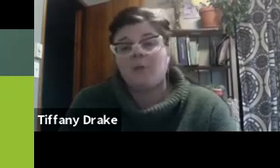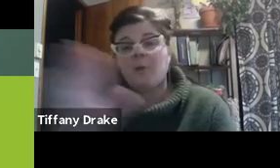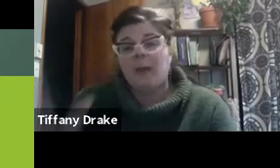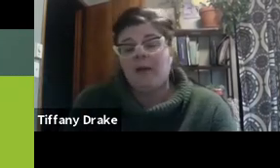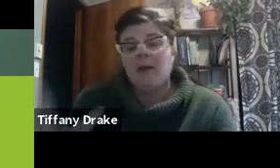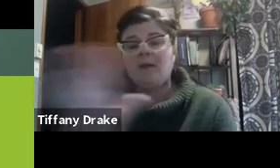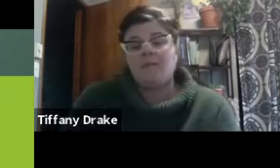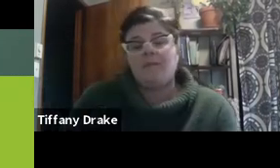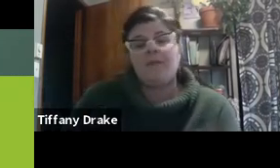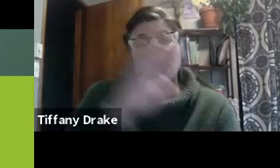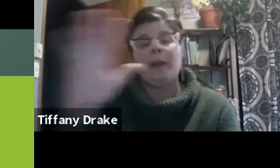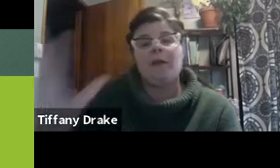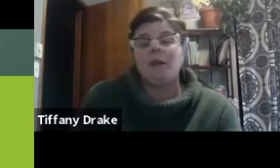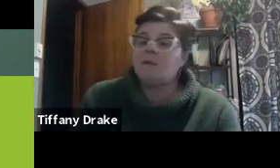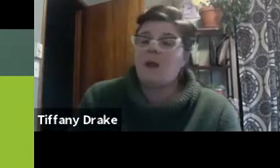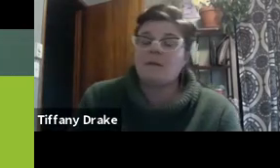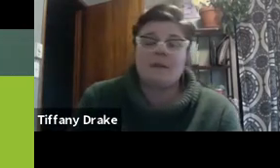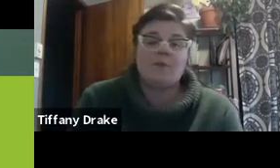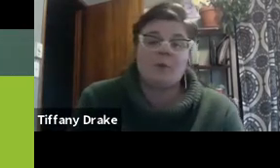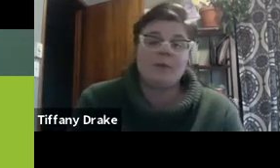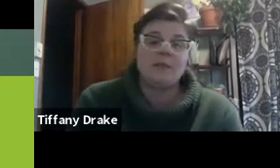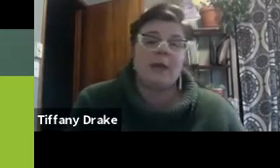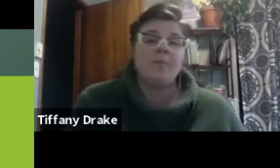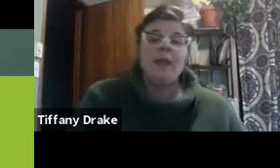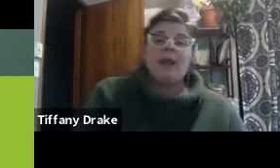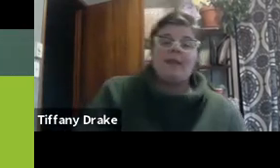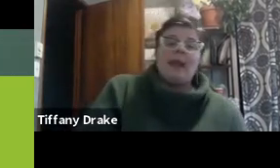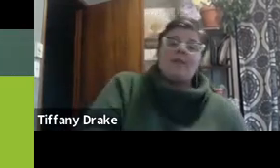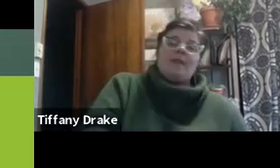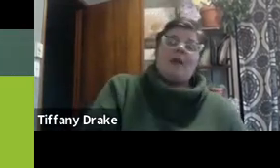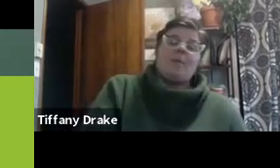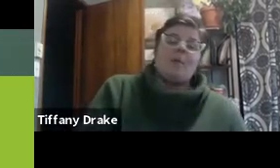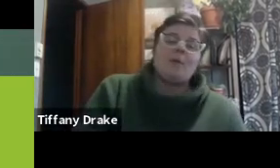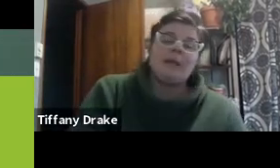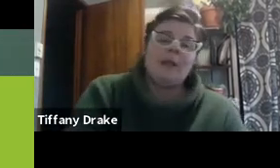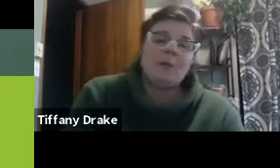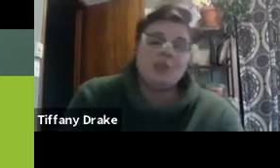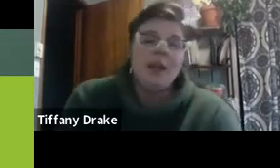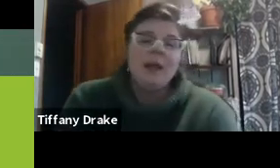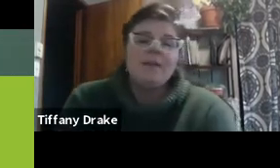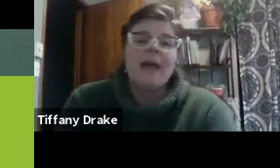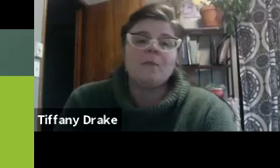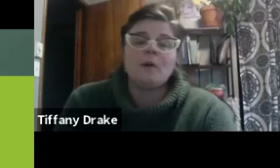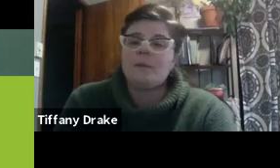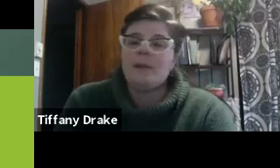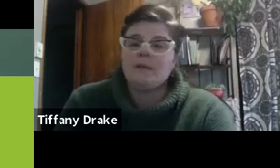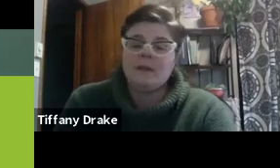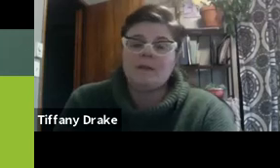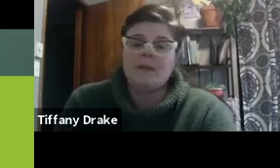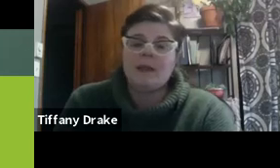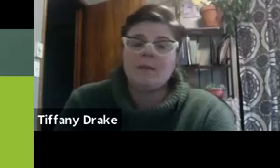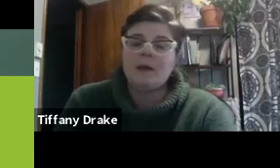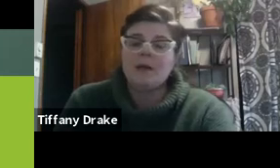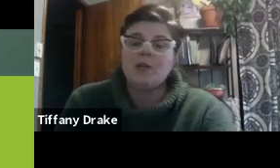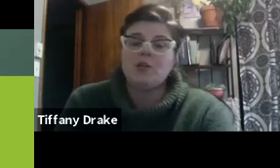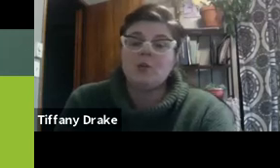aside from their parent in the event that their parent is not a safe person to tell, and then having that appropriate language. That is one of the biggest things